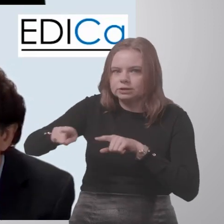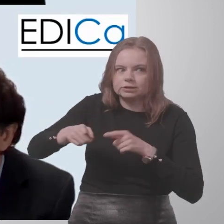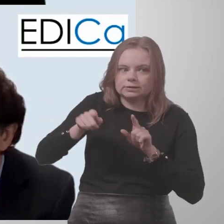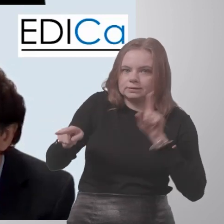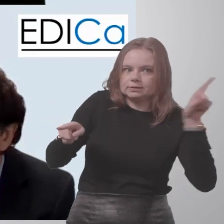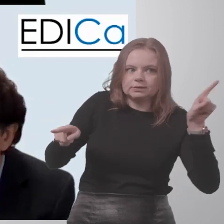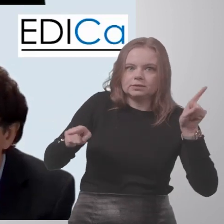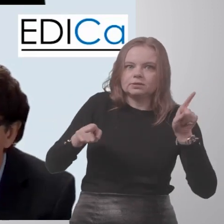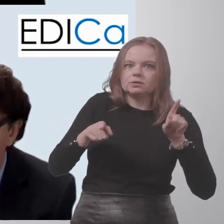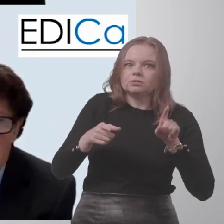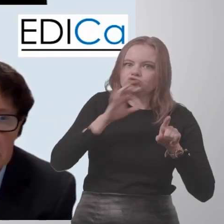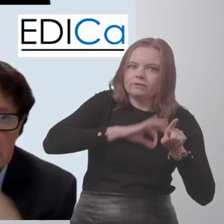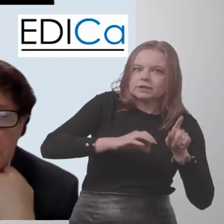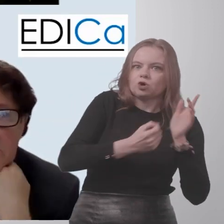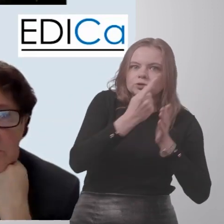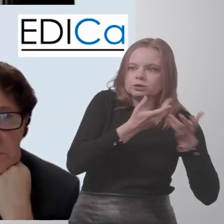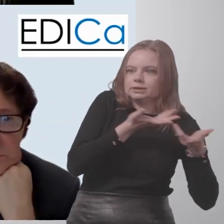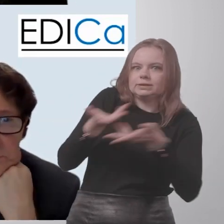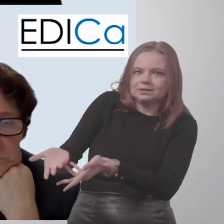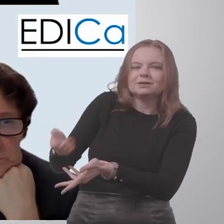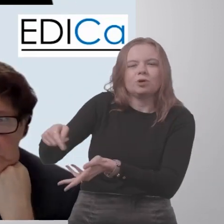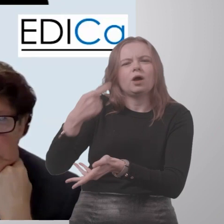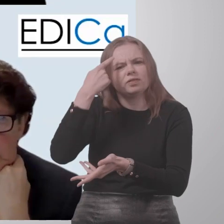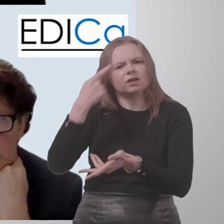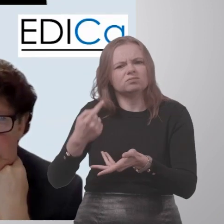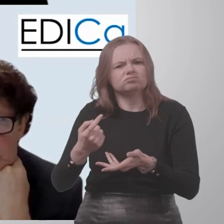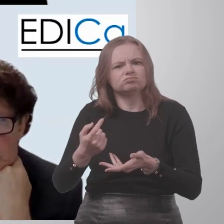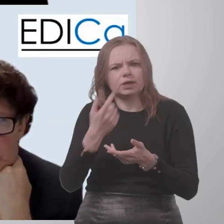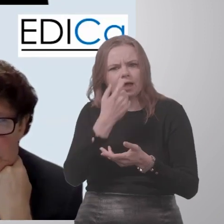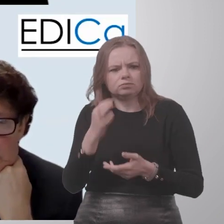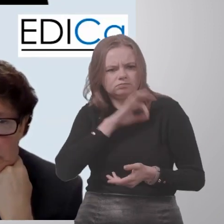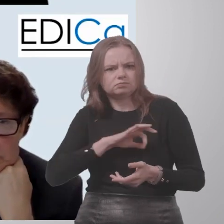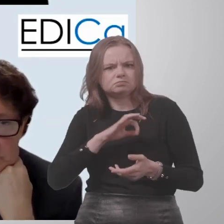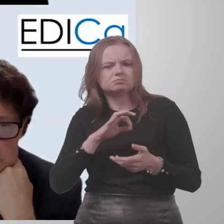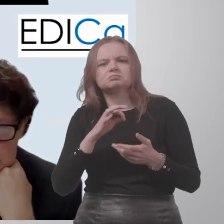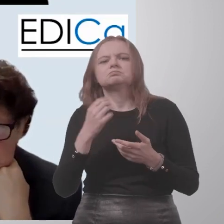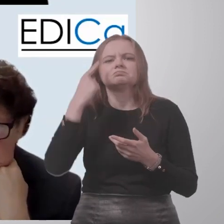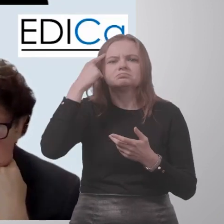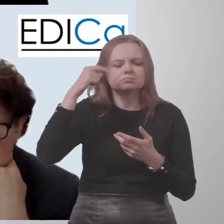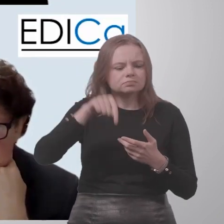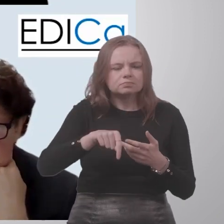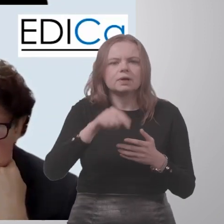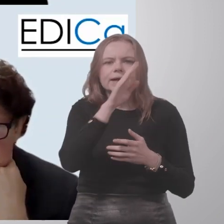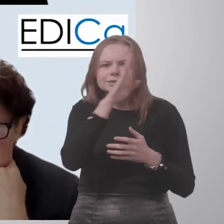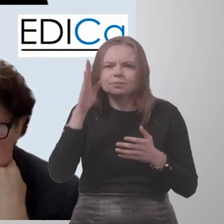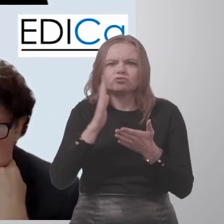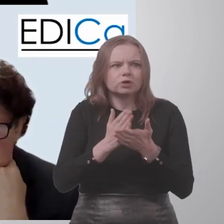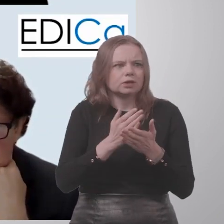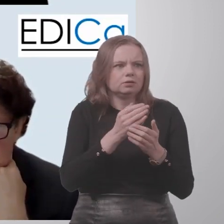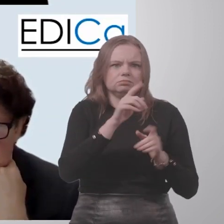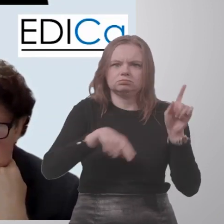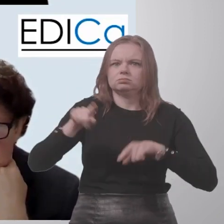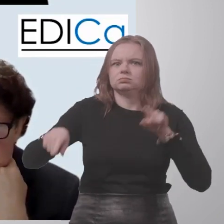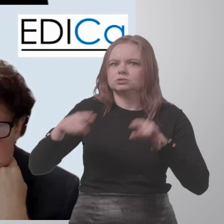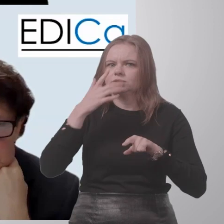in genuinely thinking about our academic inquiry as a multi-generational thing. It'd be quite disappointing if it was only folks at the tail end